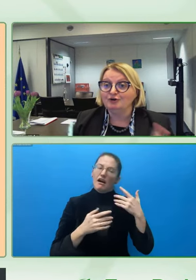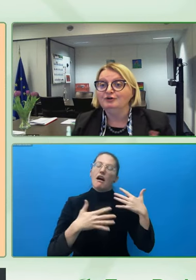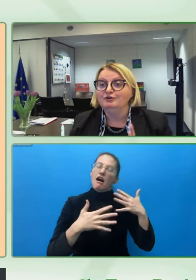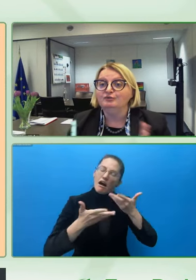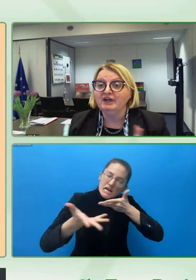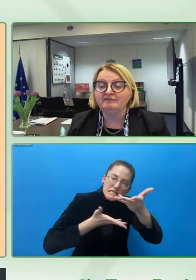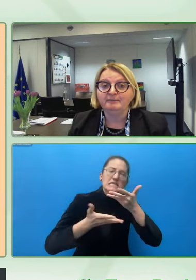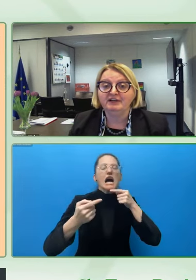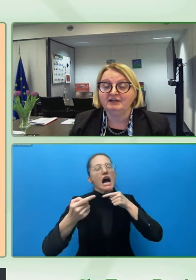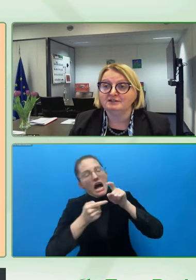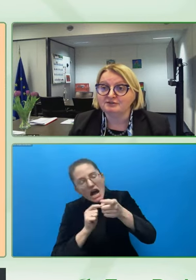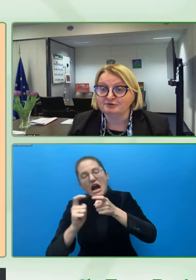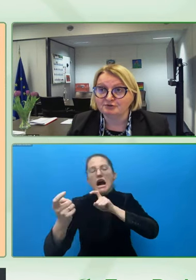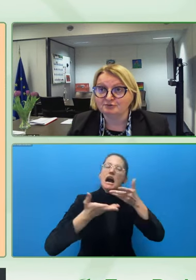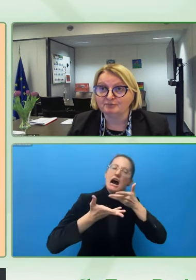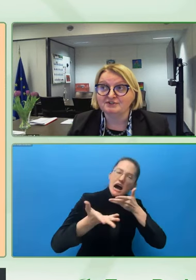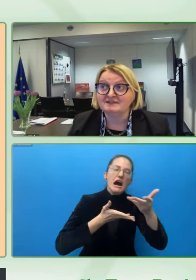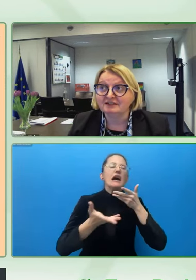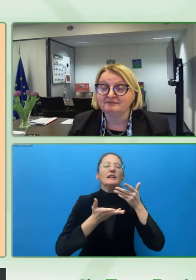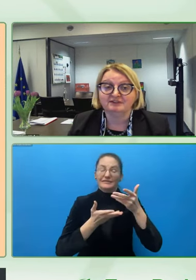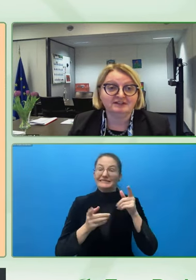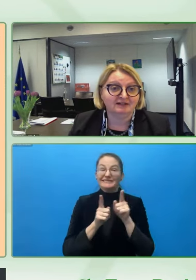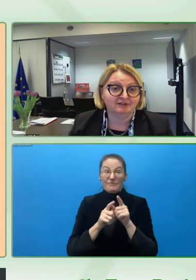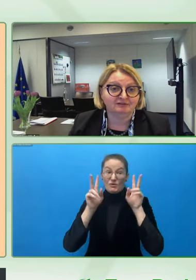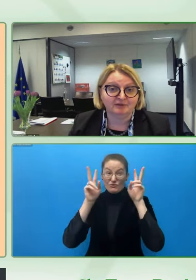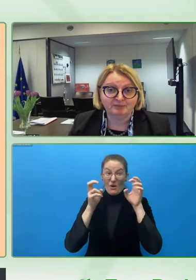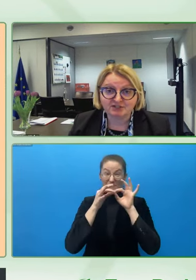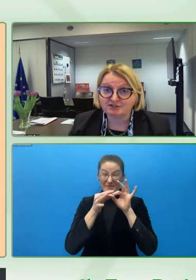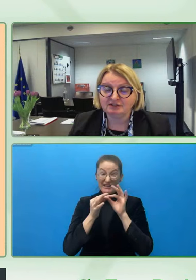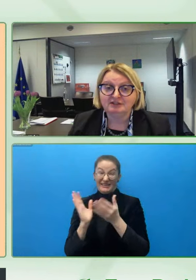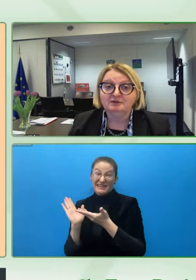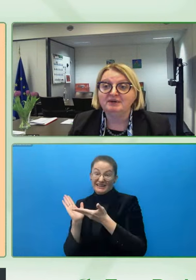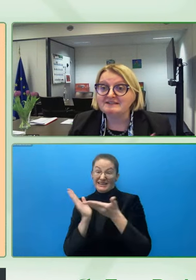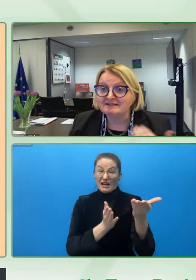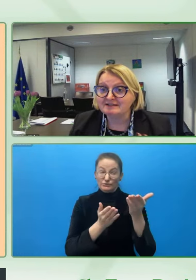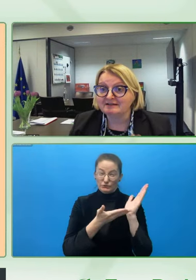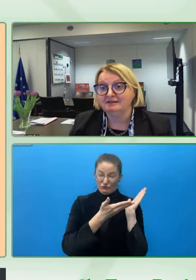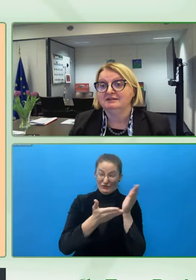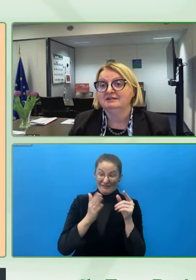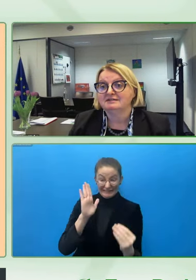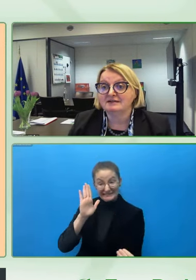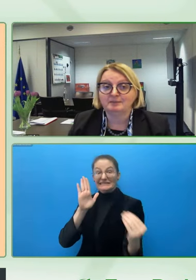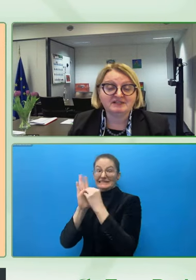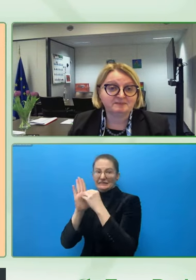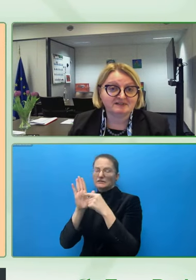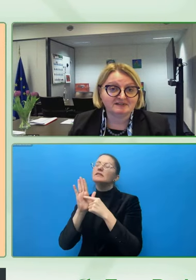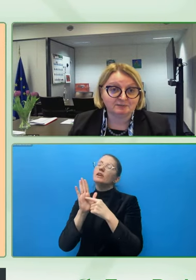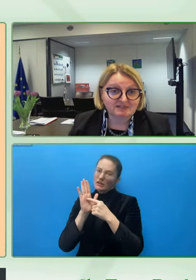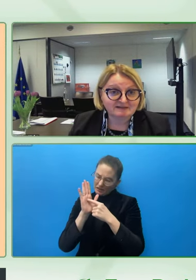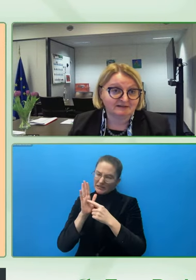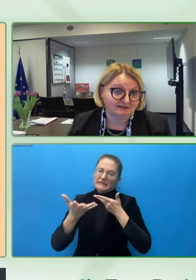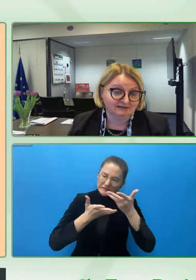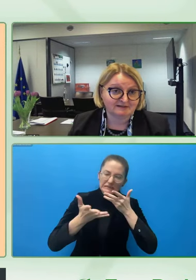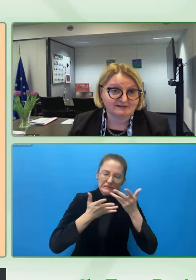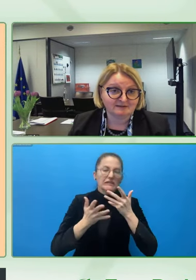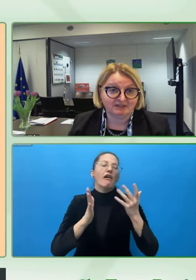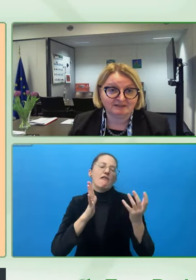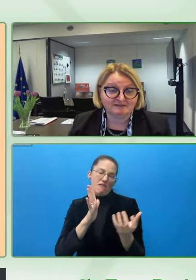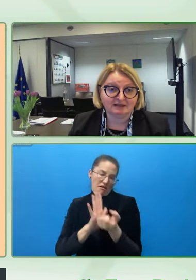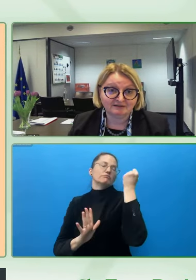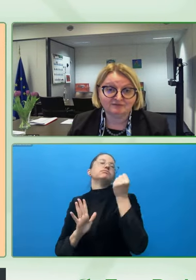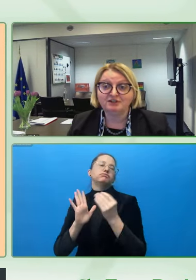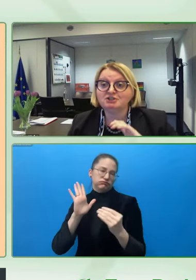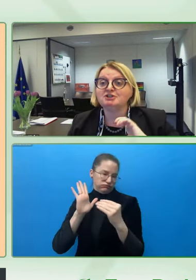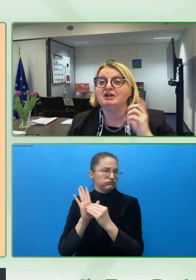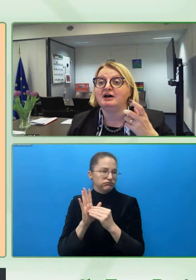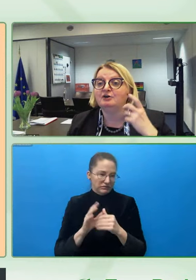how we have managed to preserve the level of ambition, but still some aspects are missing in the